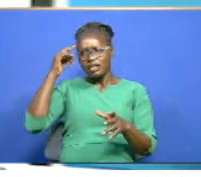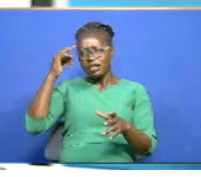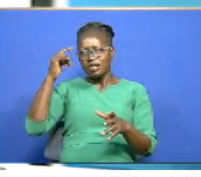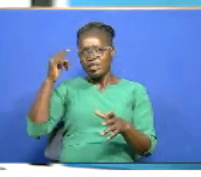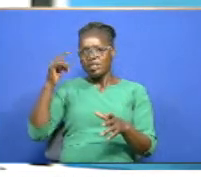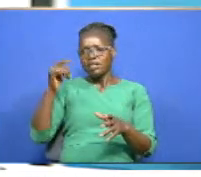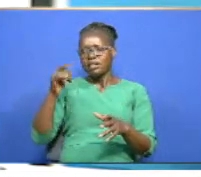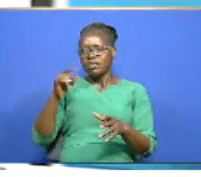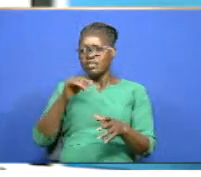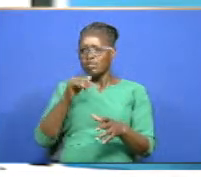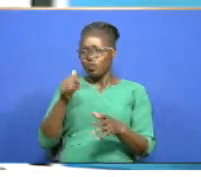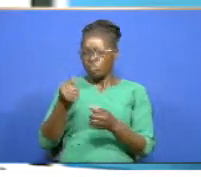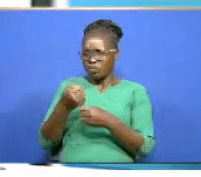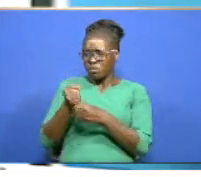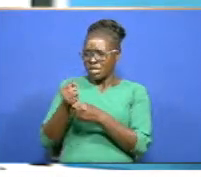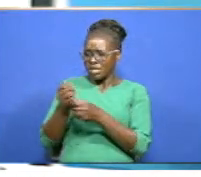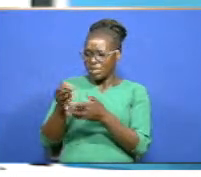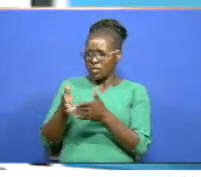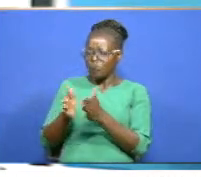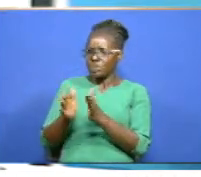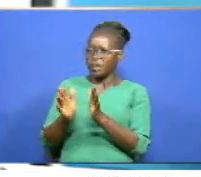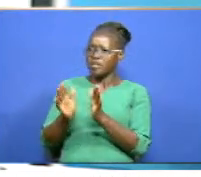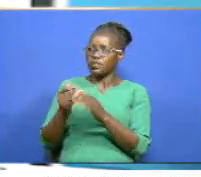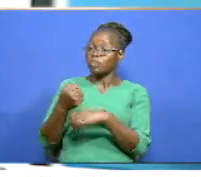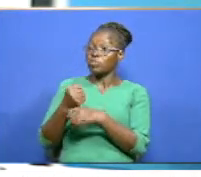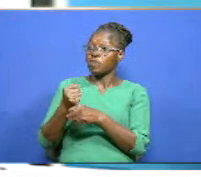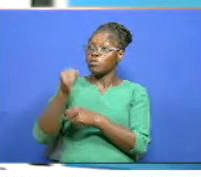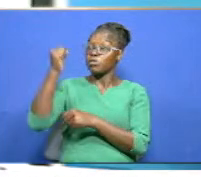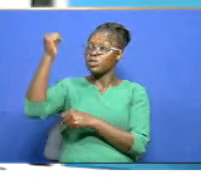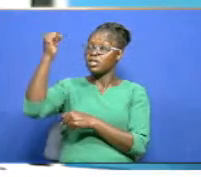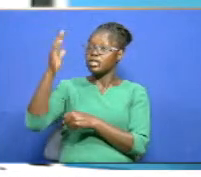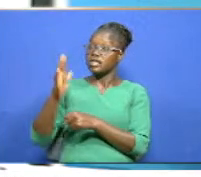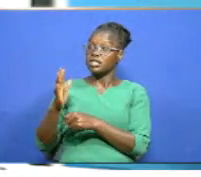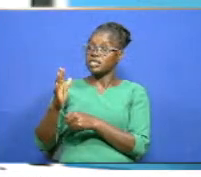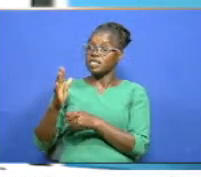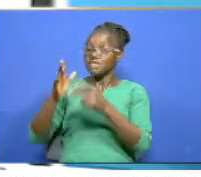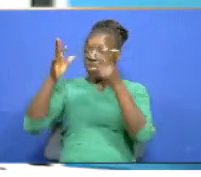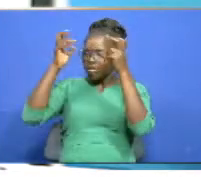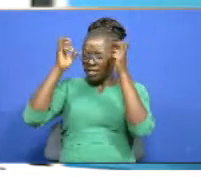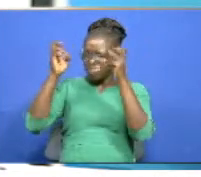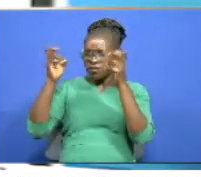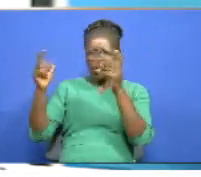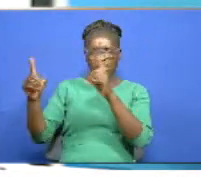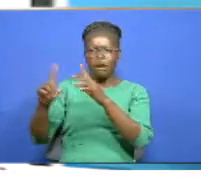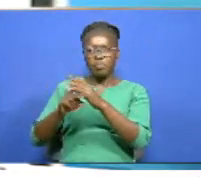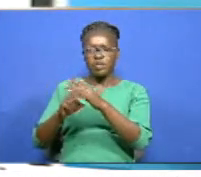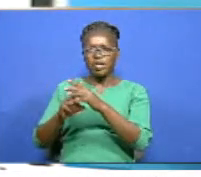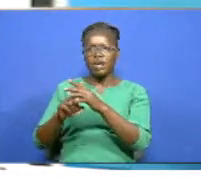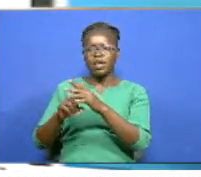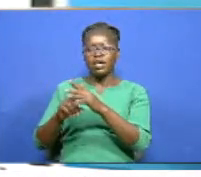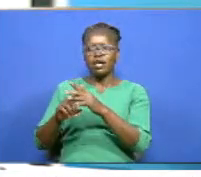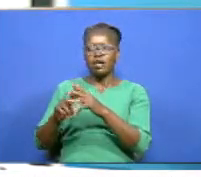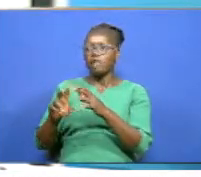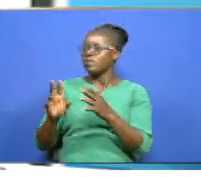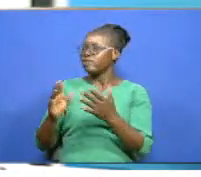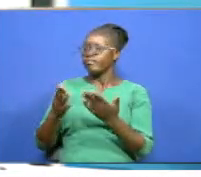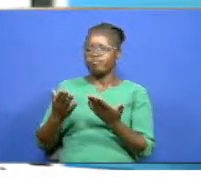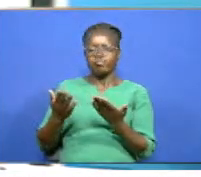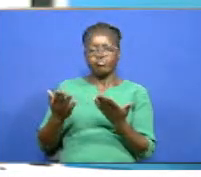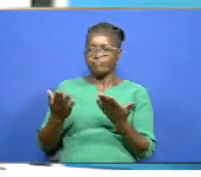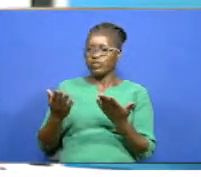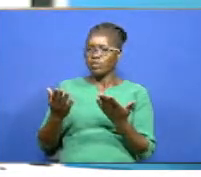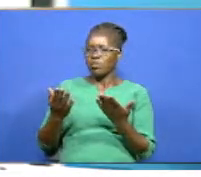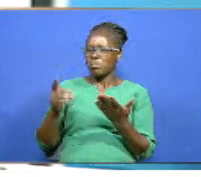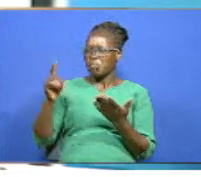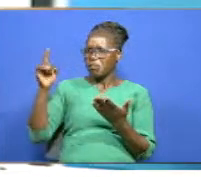or it was not crafted in a manner to make the politicians look evil. And that is what NCIC needed to